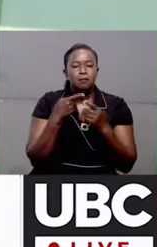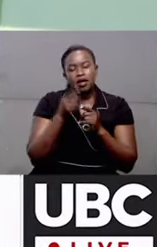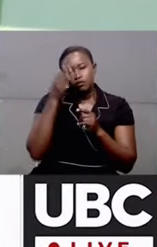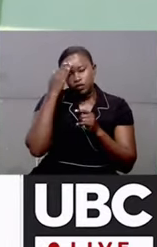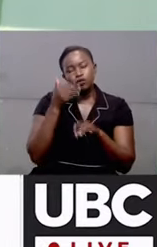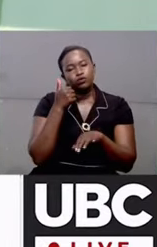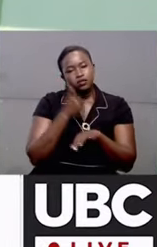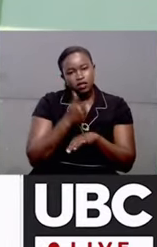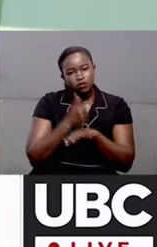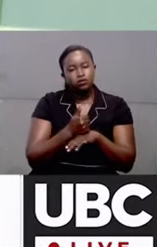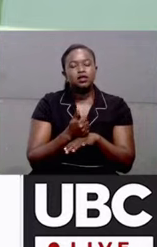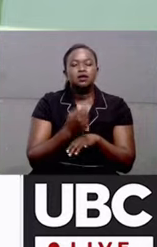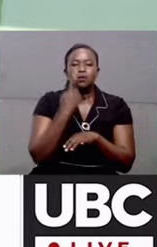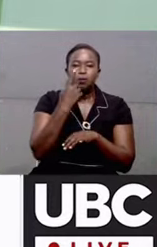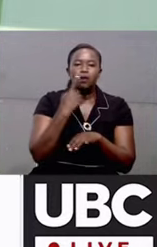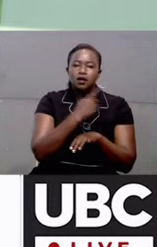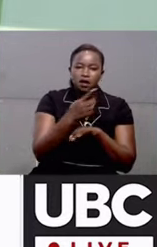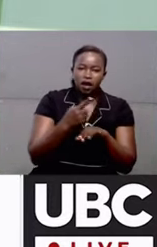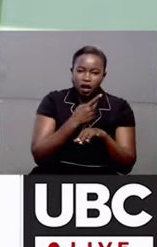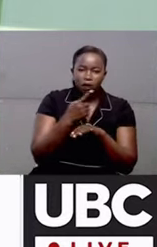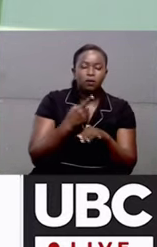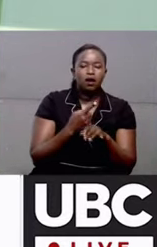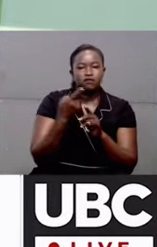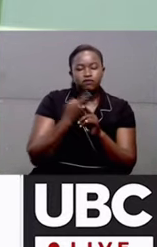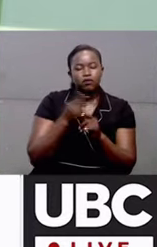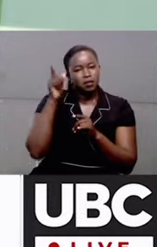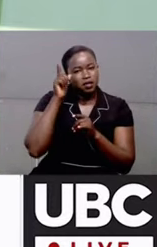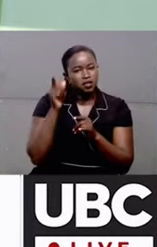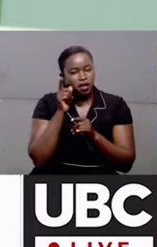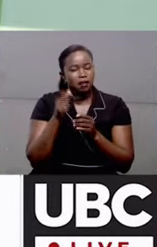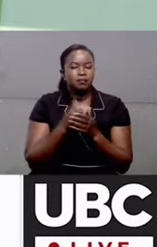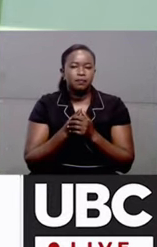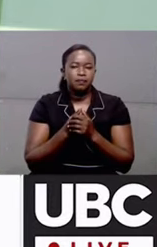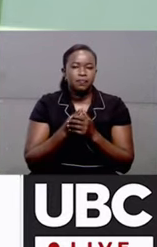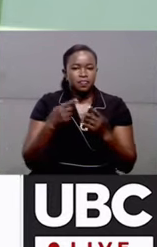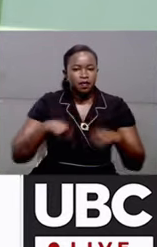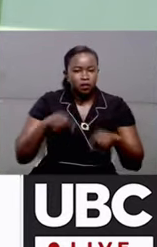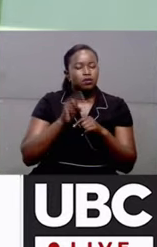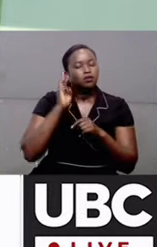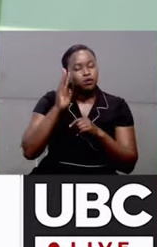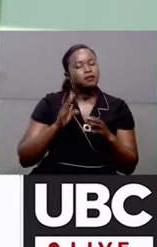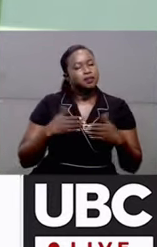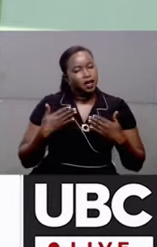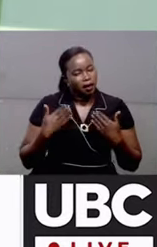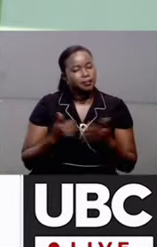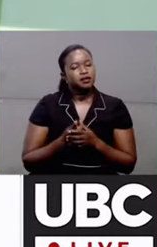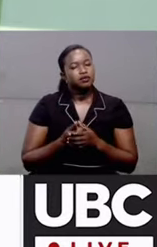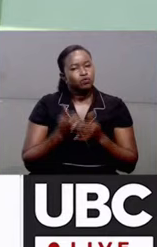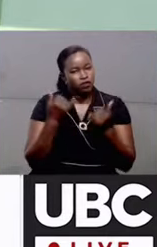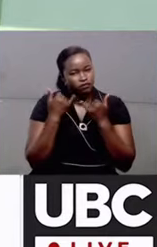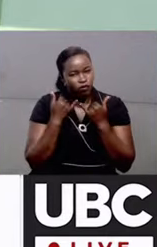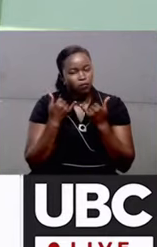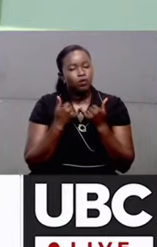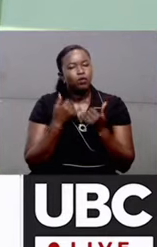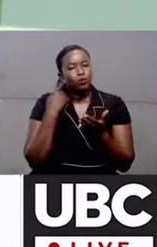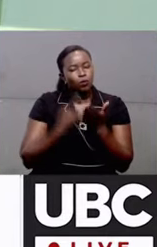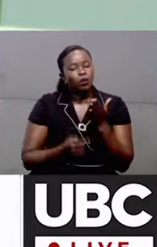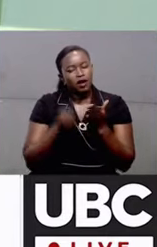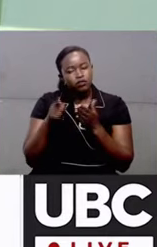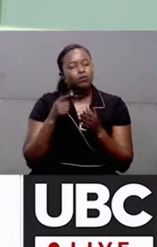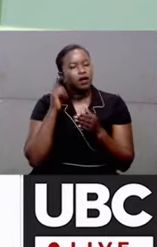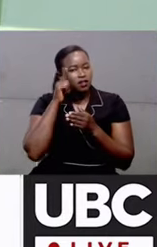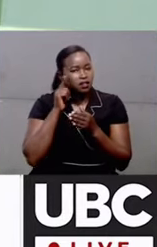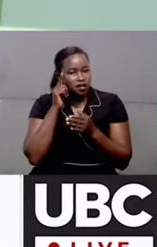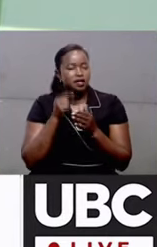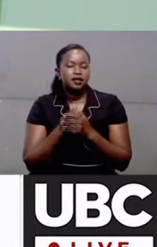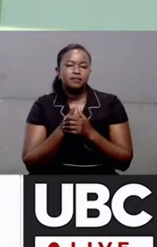is only 1 hour away from Lira. We would be glad for you to also tell us what you are thinking in